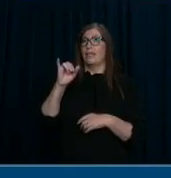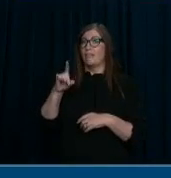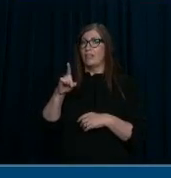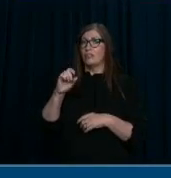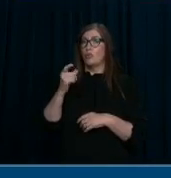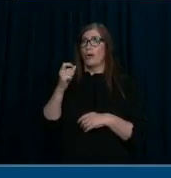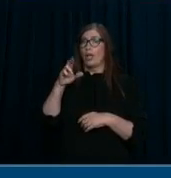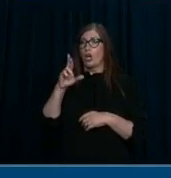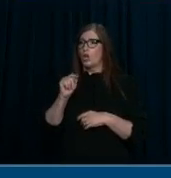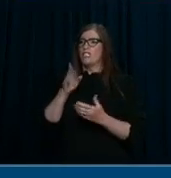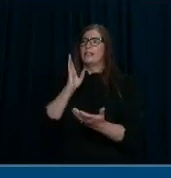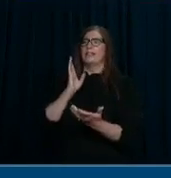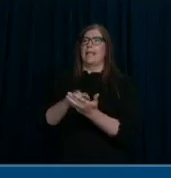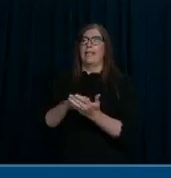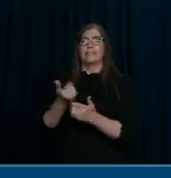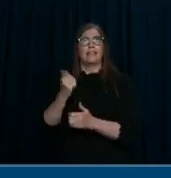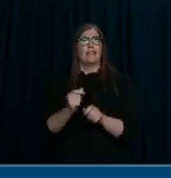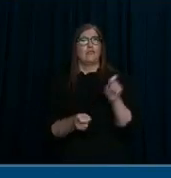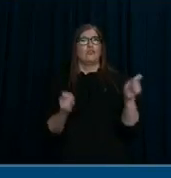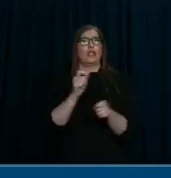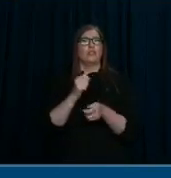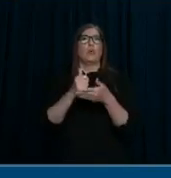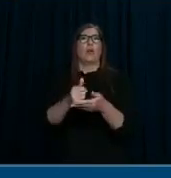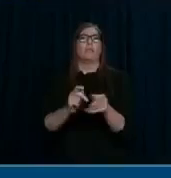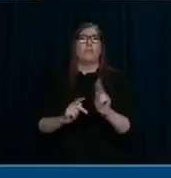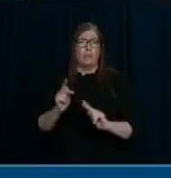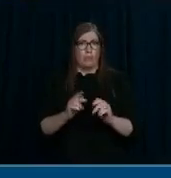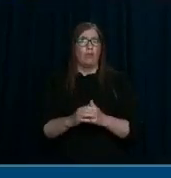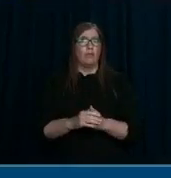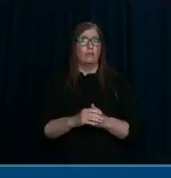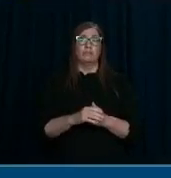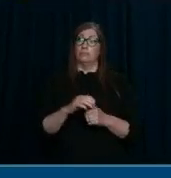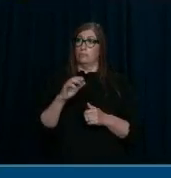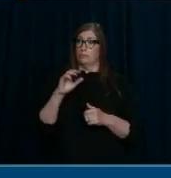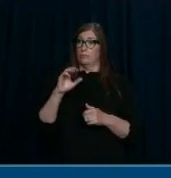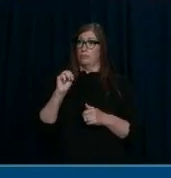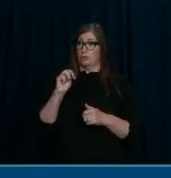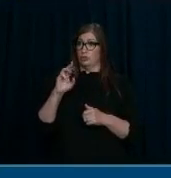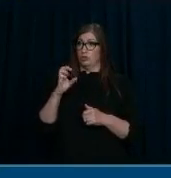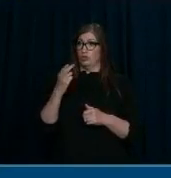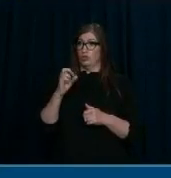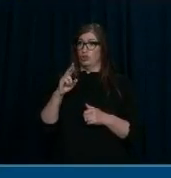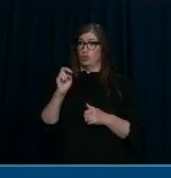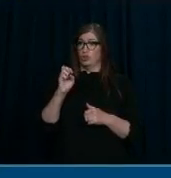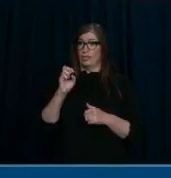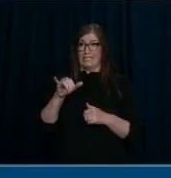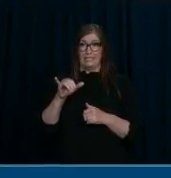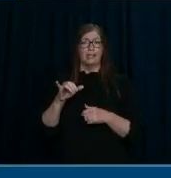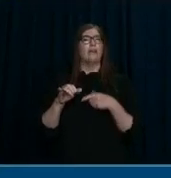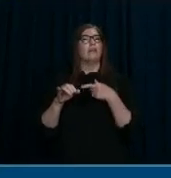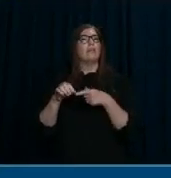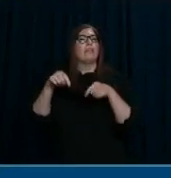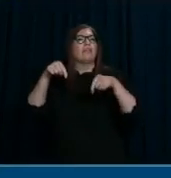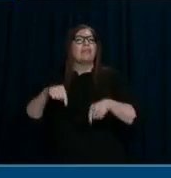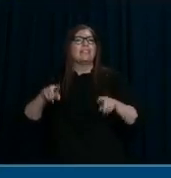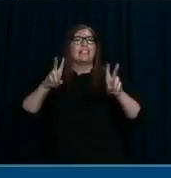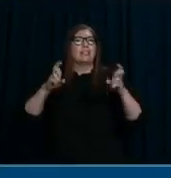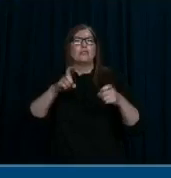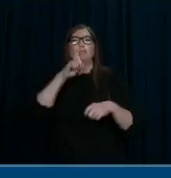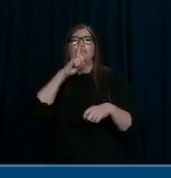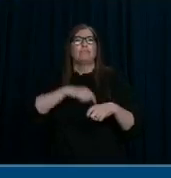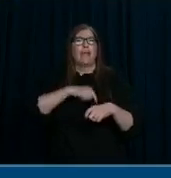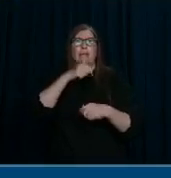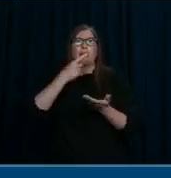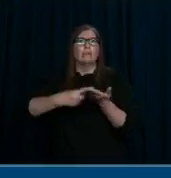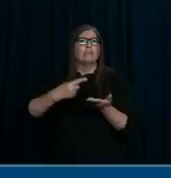any change that can help the people. Mr. Cherney, your thoughts? This is not an issue where I've been talking about it